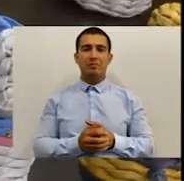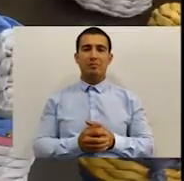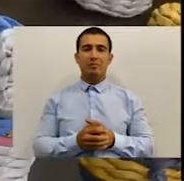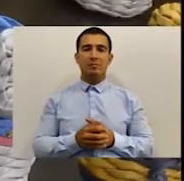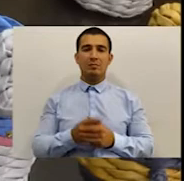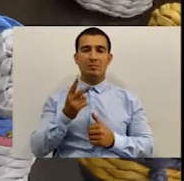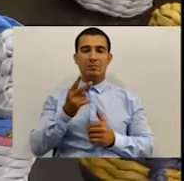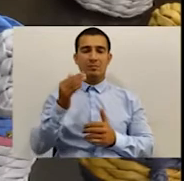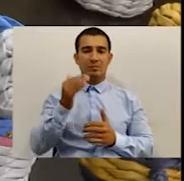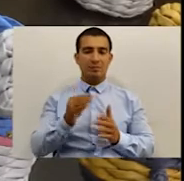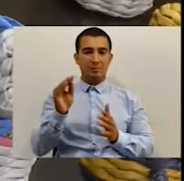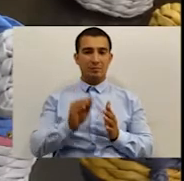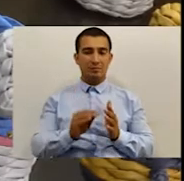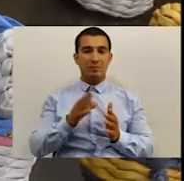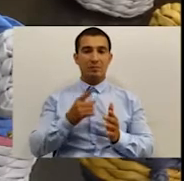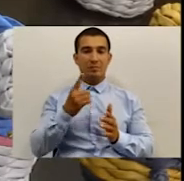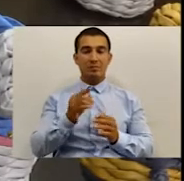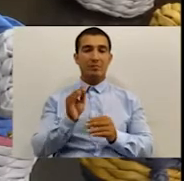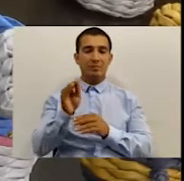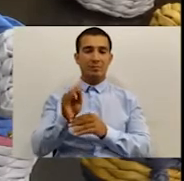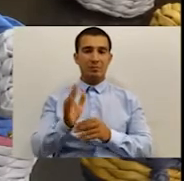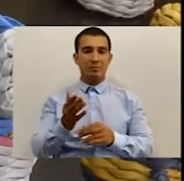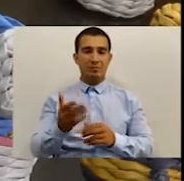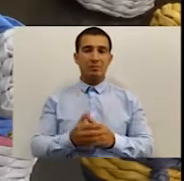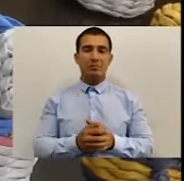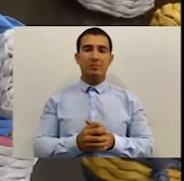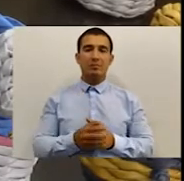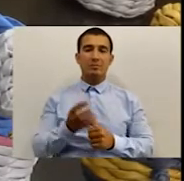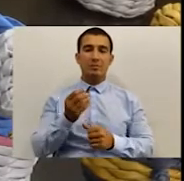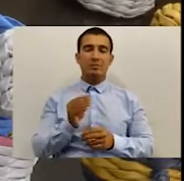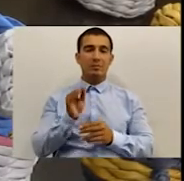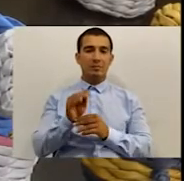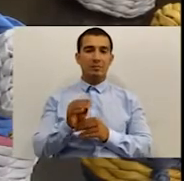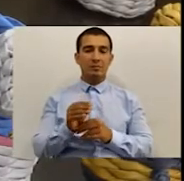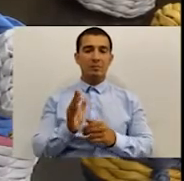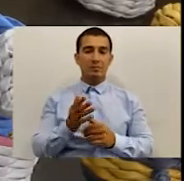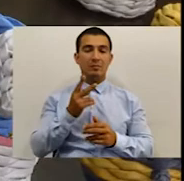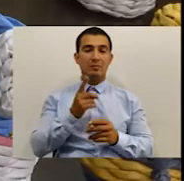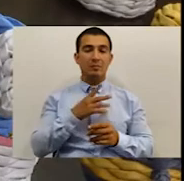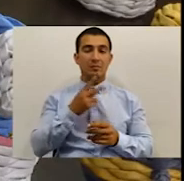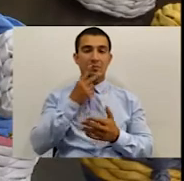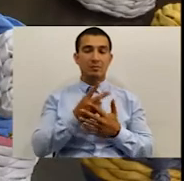pastga tushirib, bittani tepasiga qo'yib qo'yamiz. O'shanda bizani